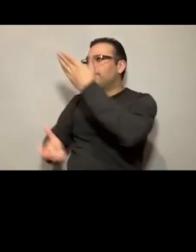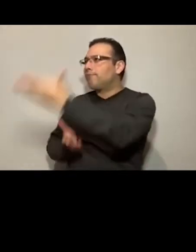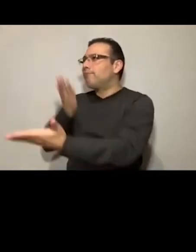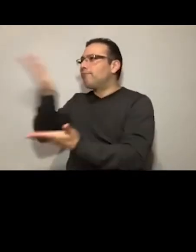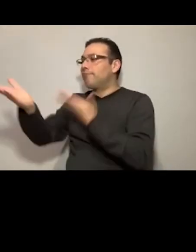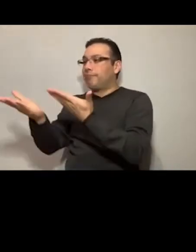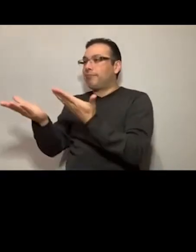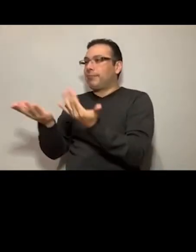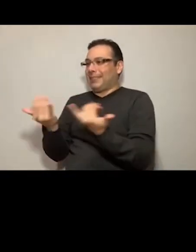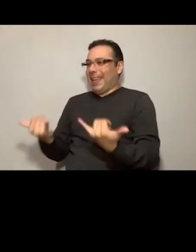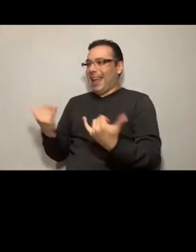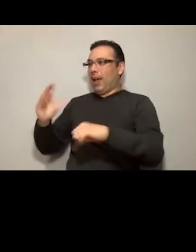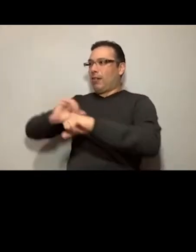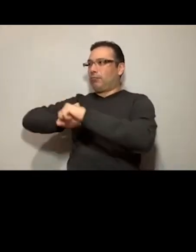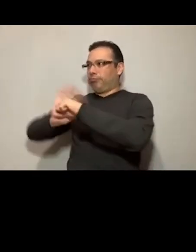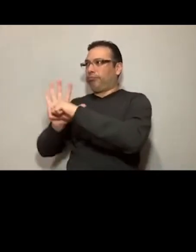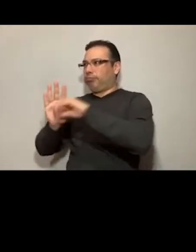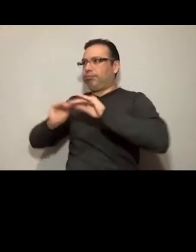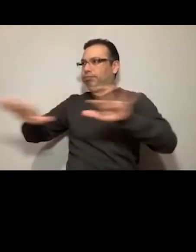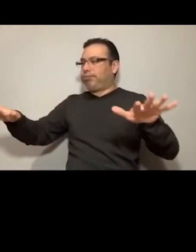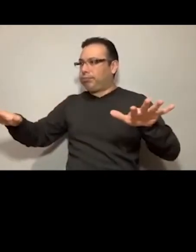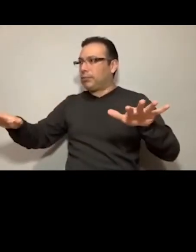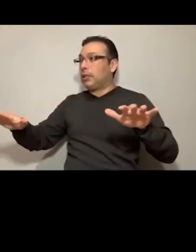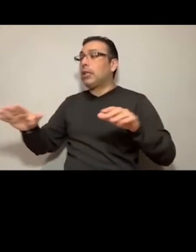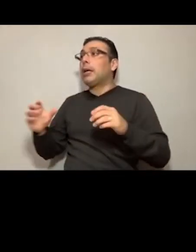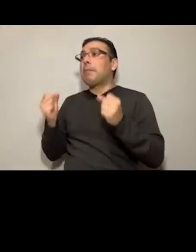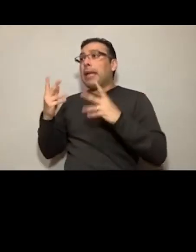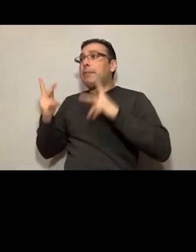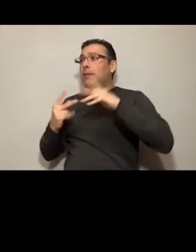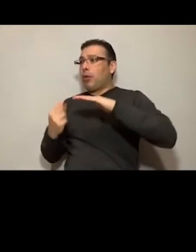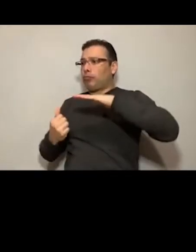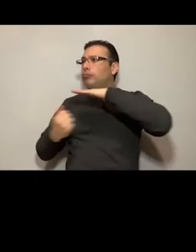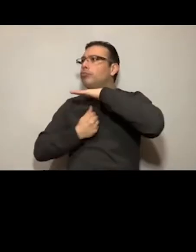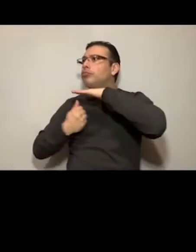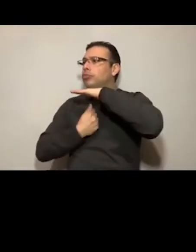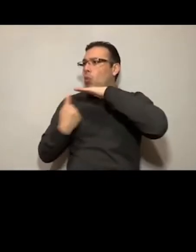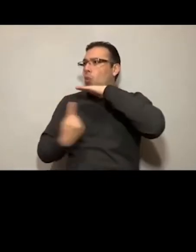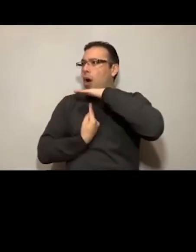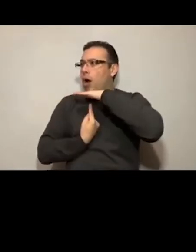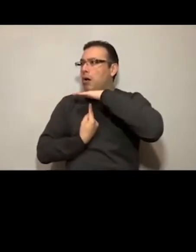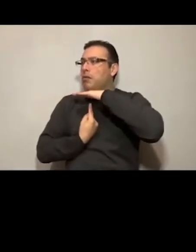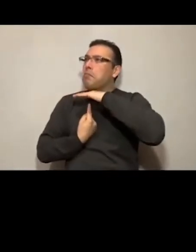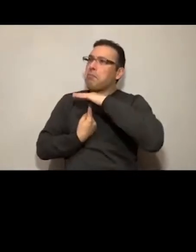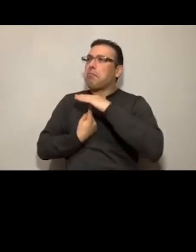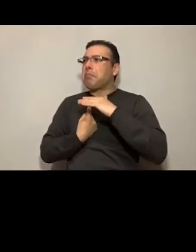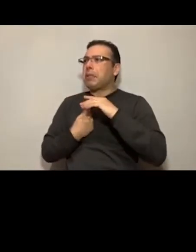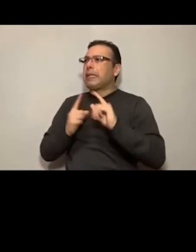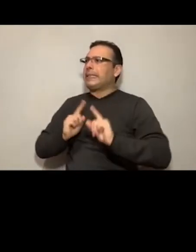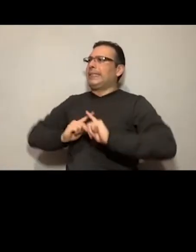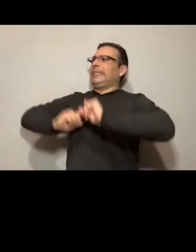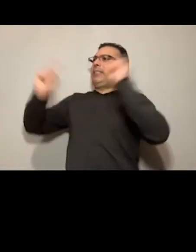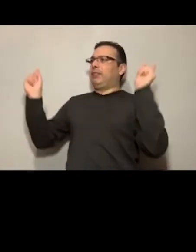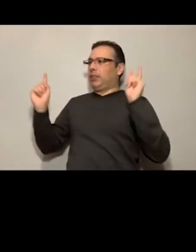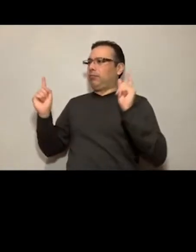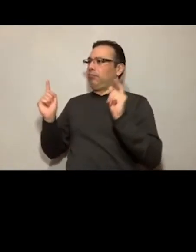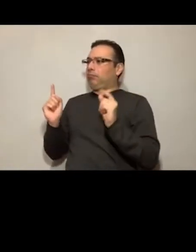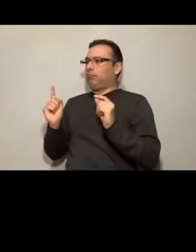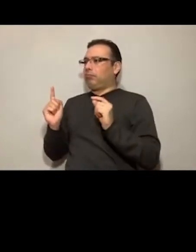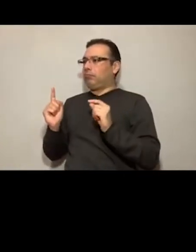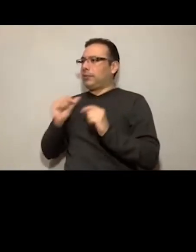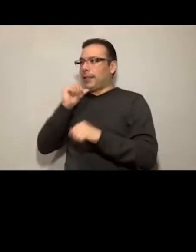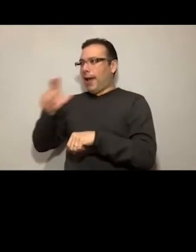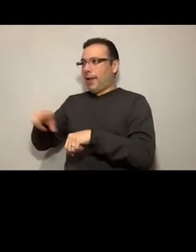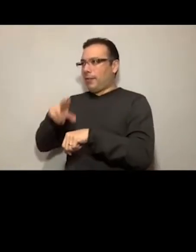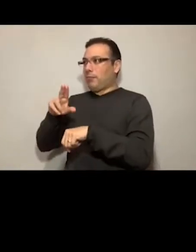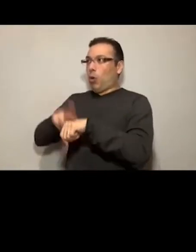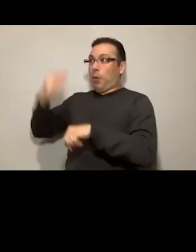people have been isolated, which is maybe not normal from our normal routines, or separate from our normal routines. But